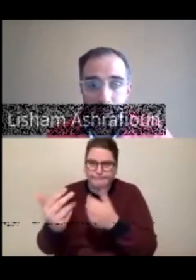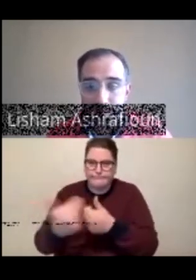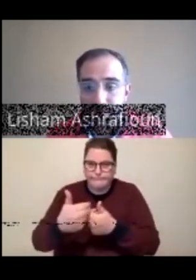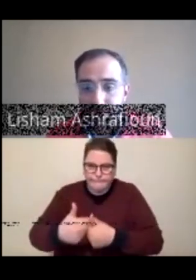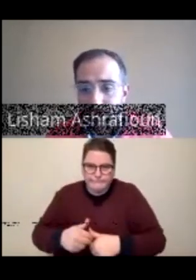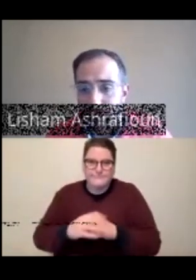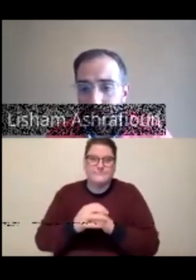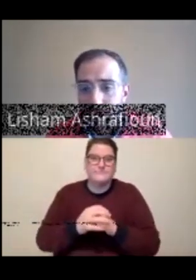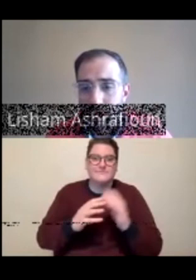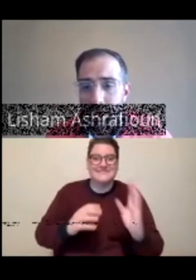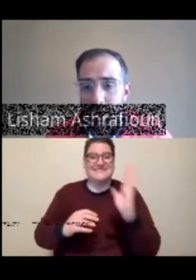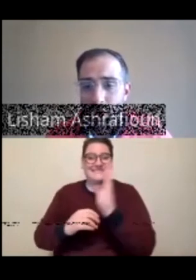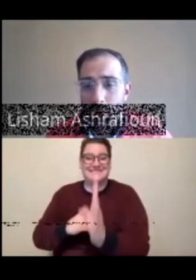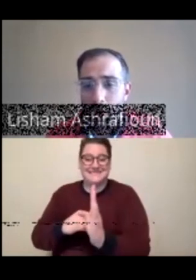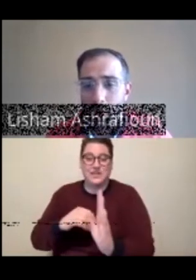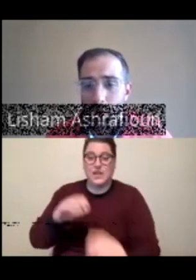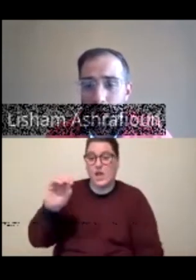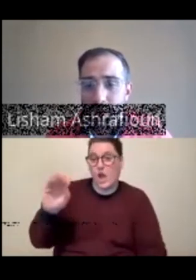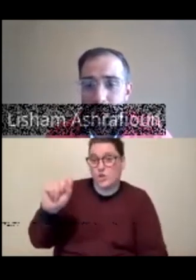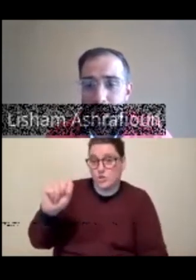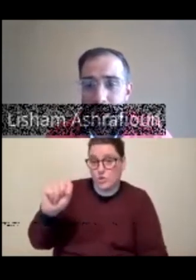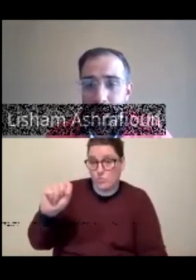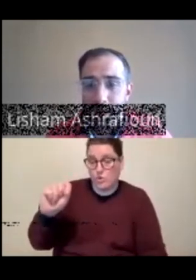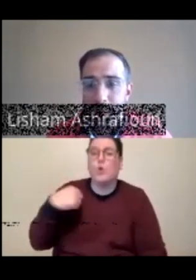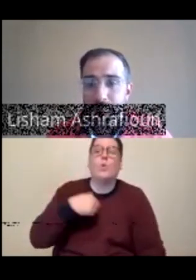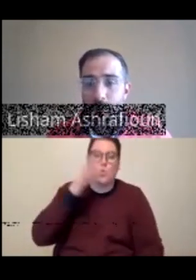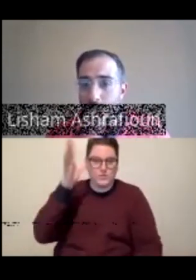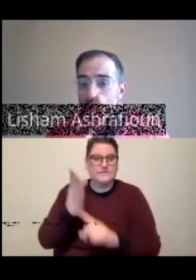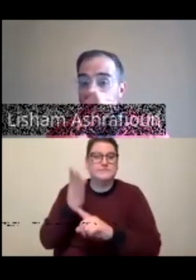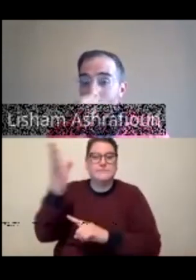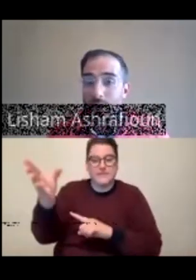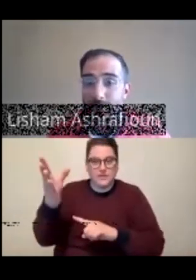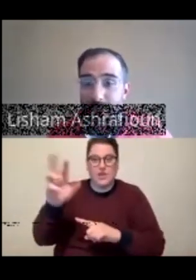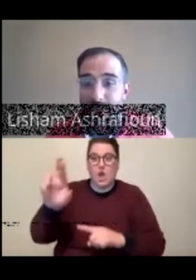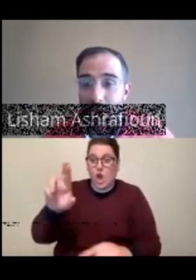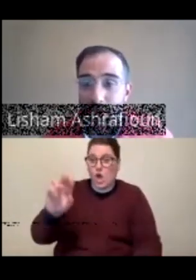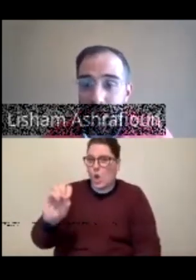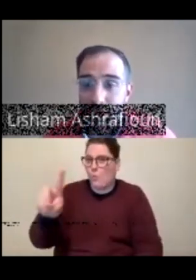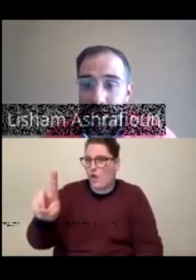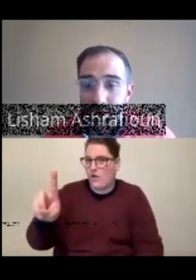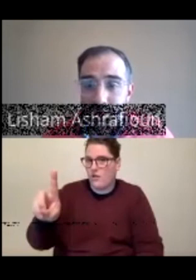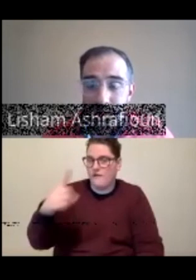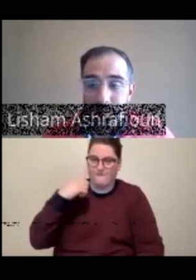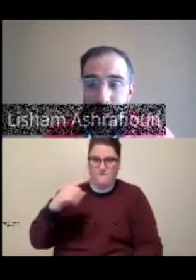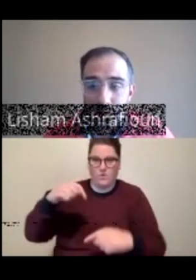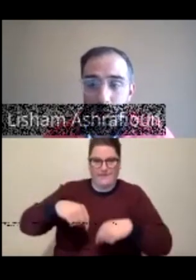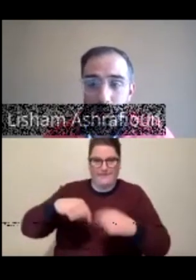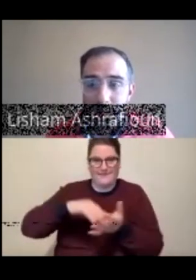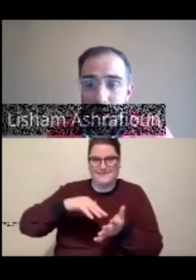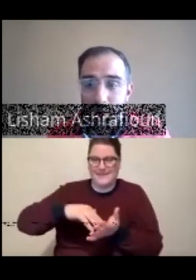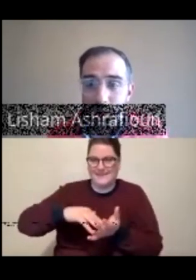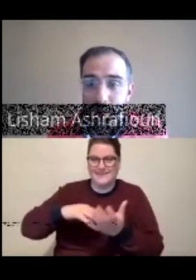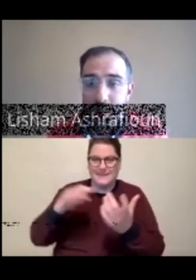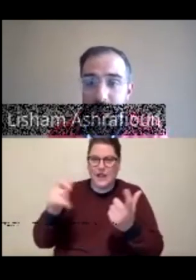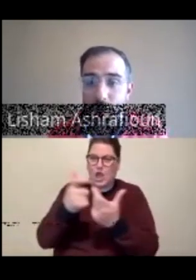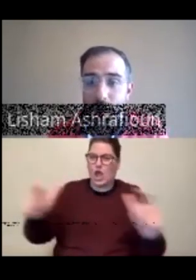point. In October, we'll submit the R01 for this study, or that large